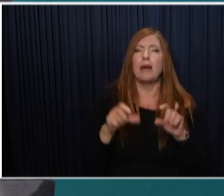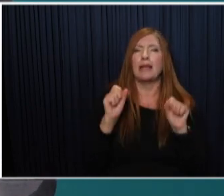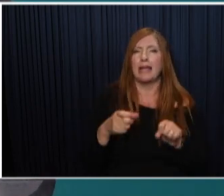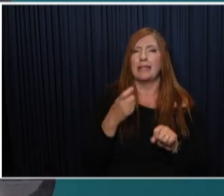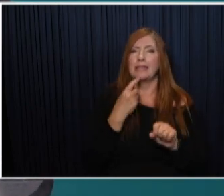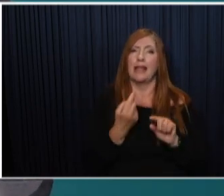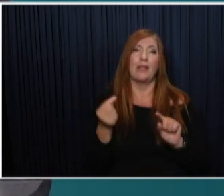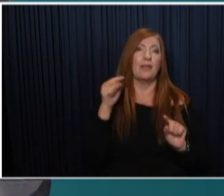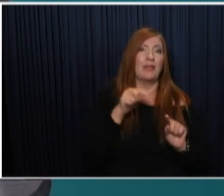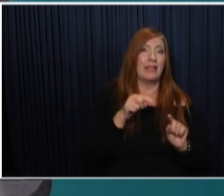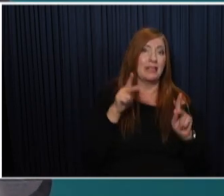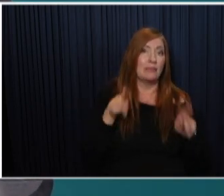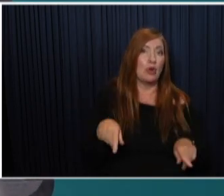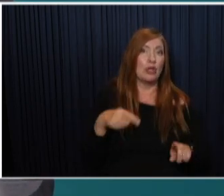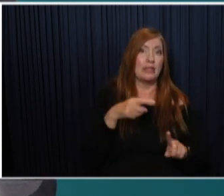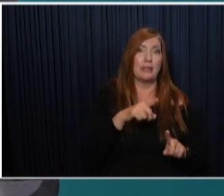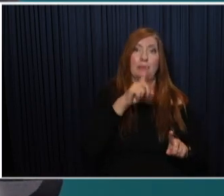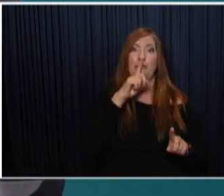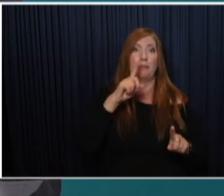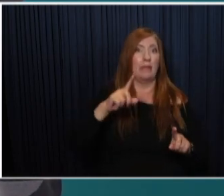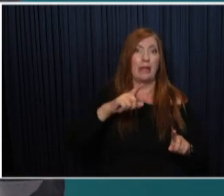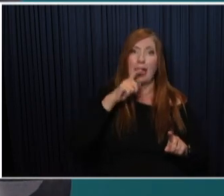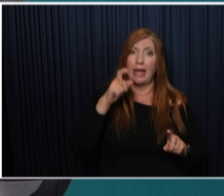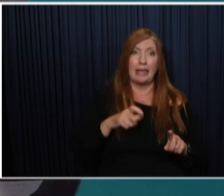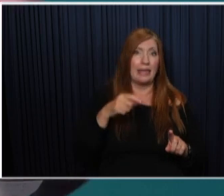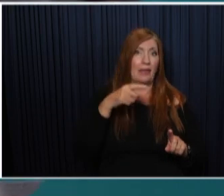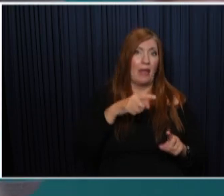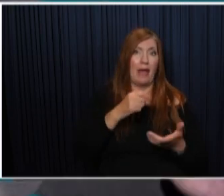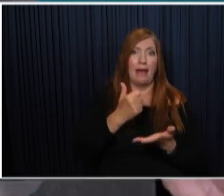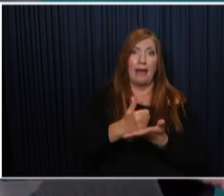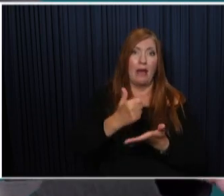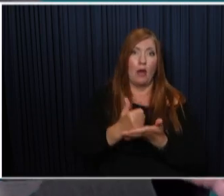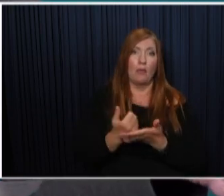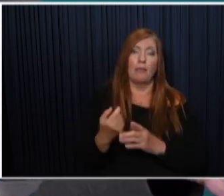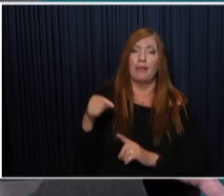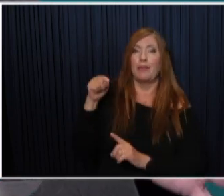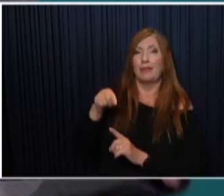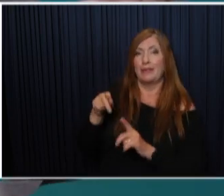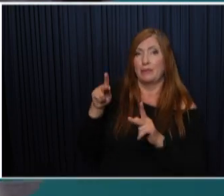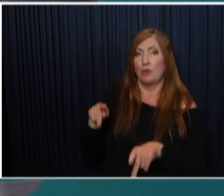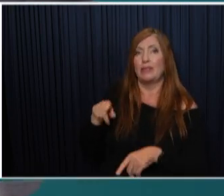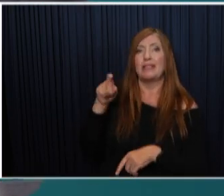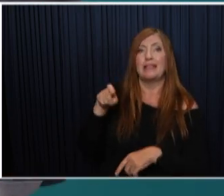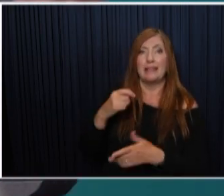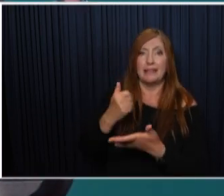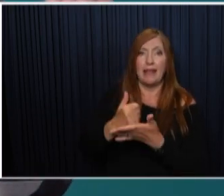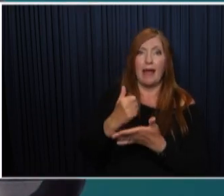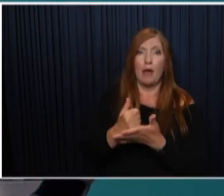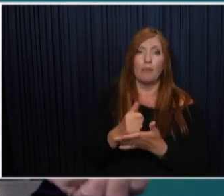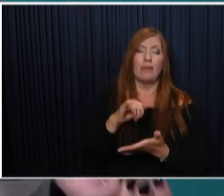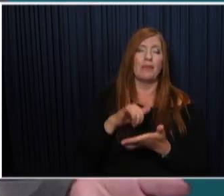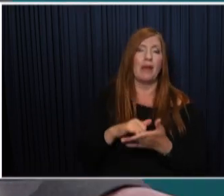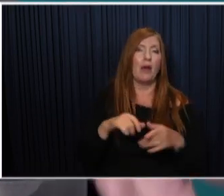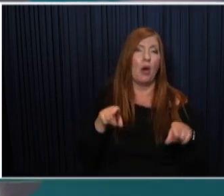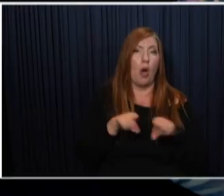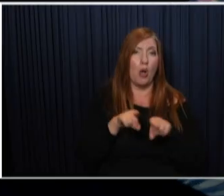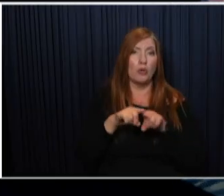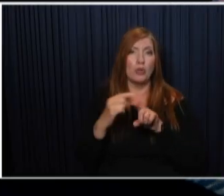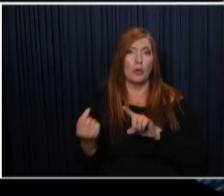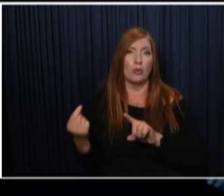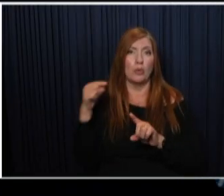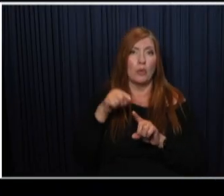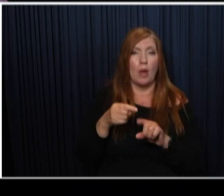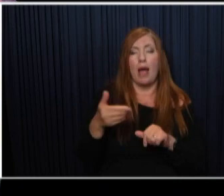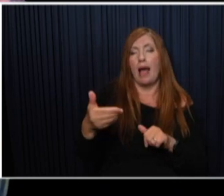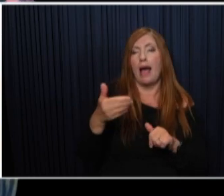person does not need that assistance, this person does. And that also comes back to